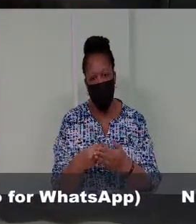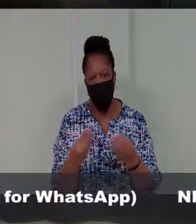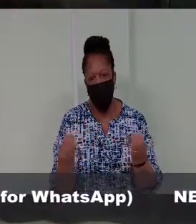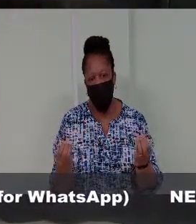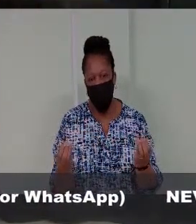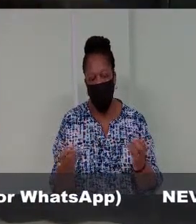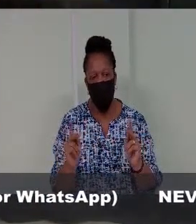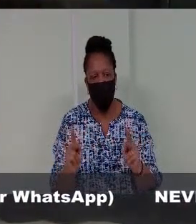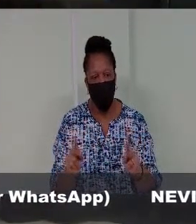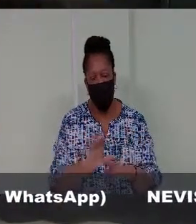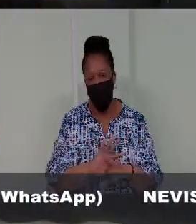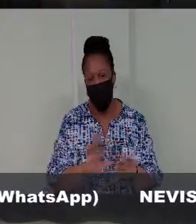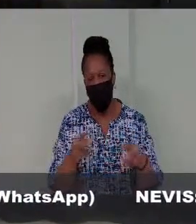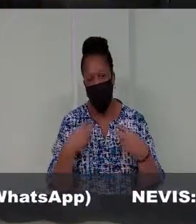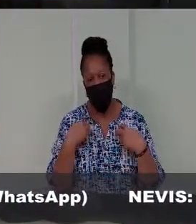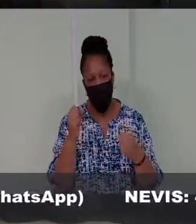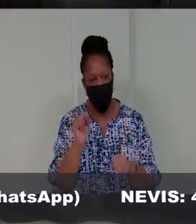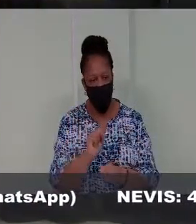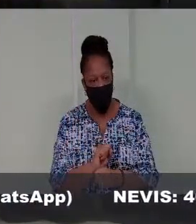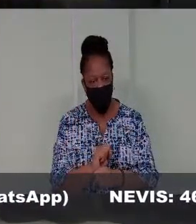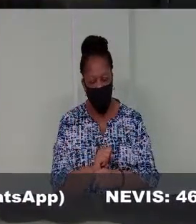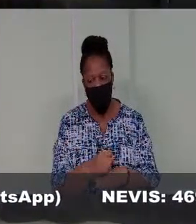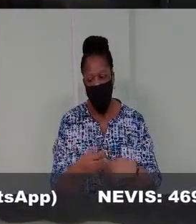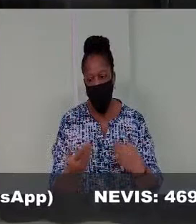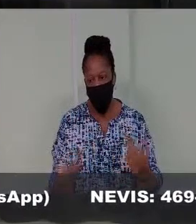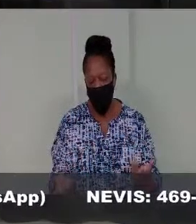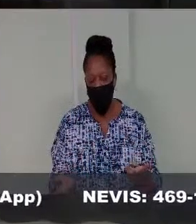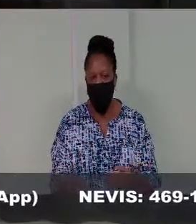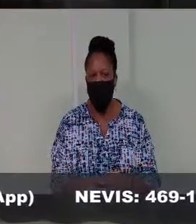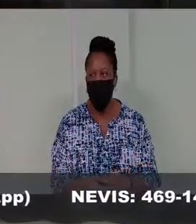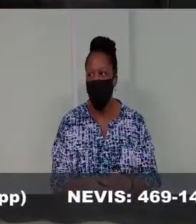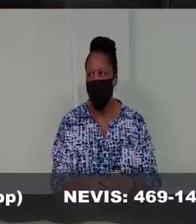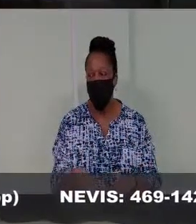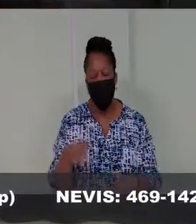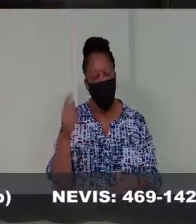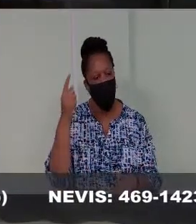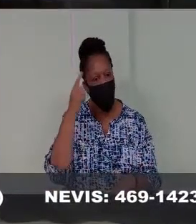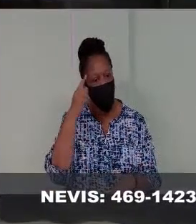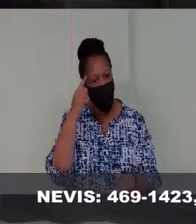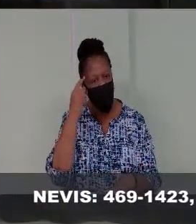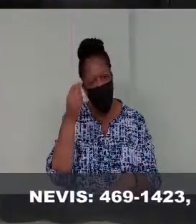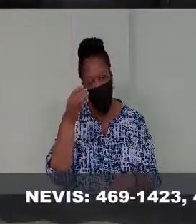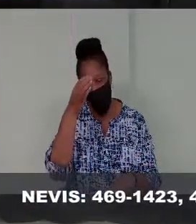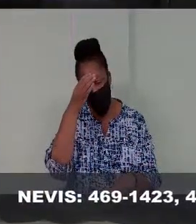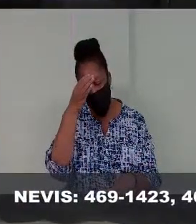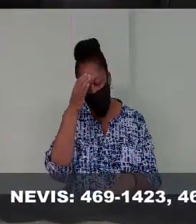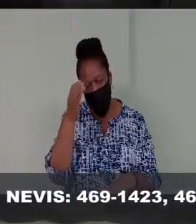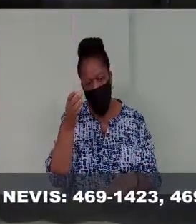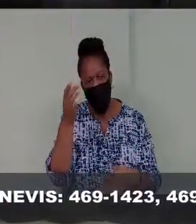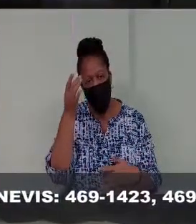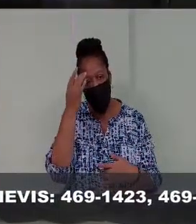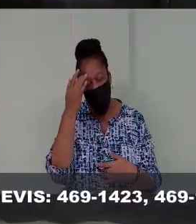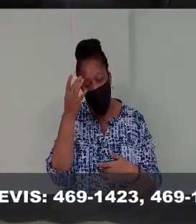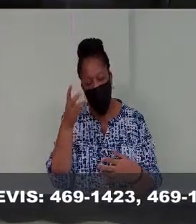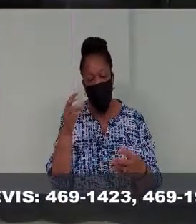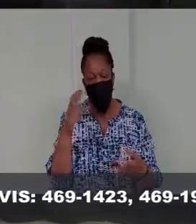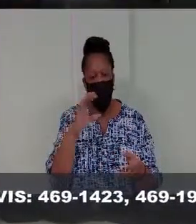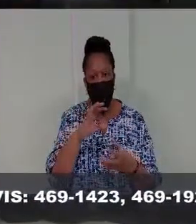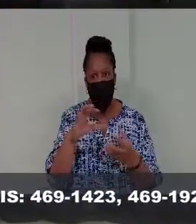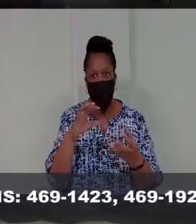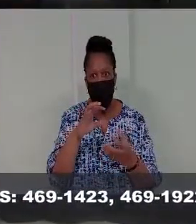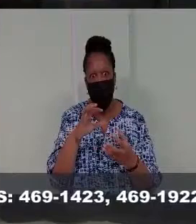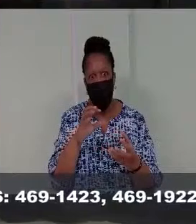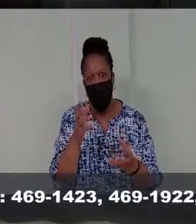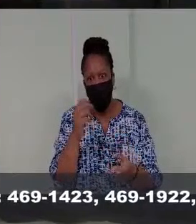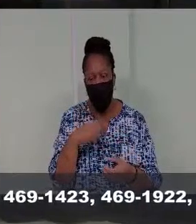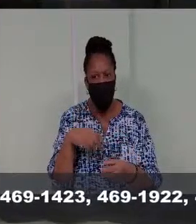actually being impacted. We have seen also the psychological impact that these lockdowns have